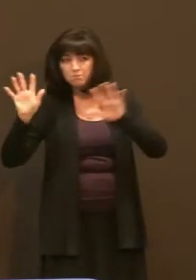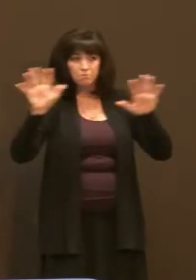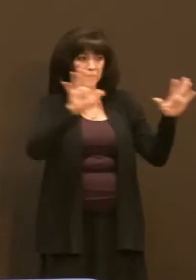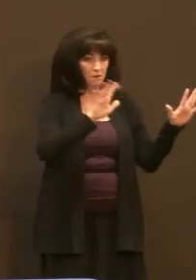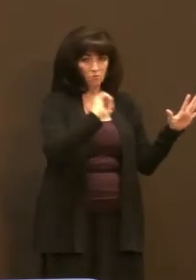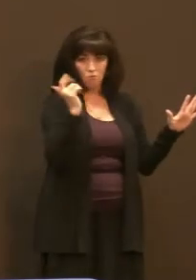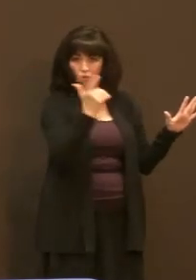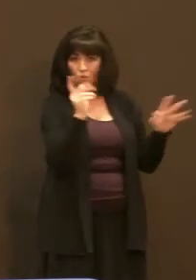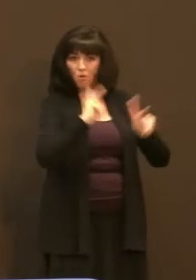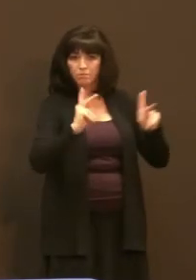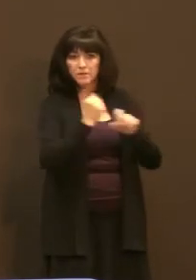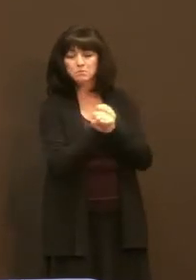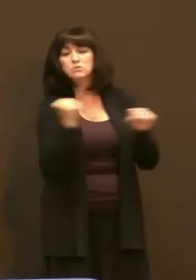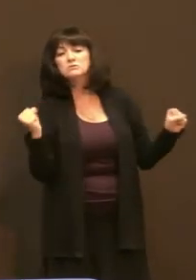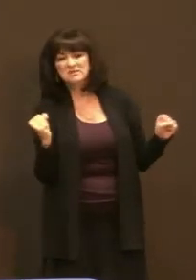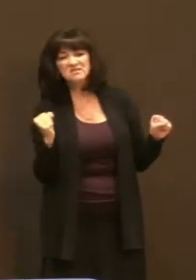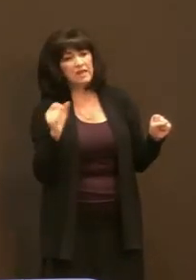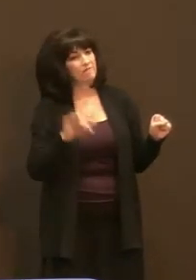protect us.